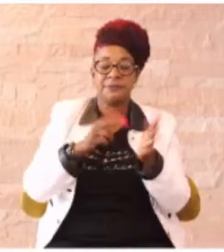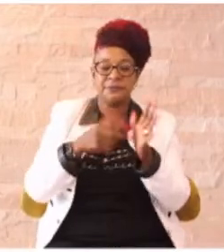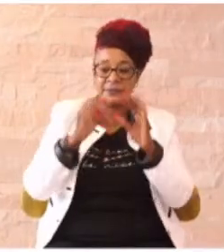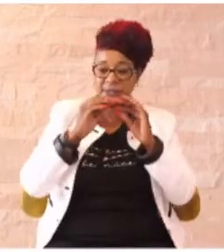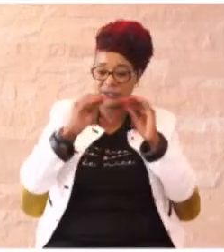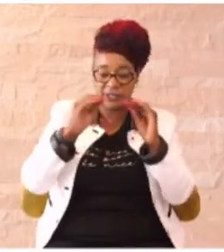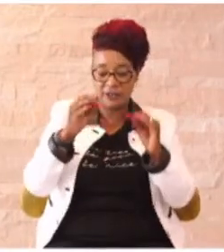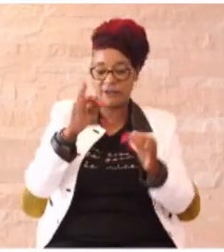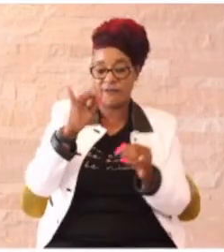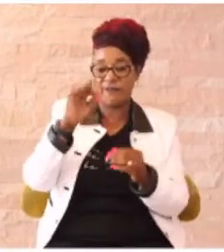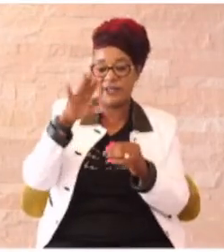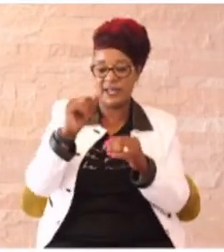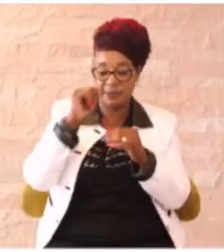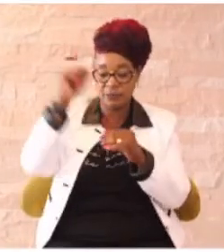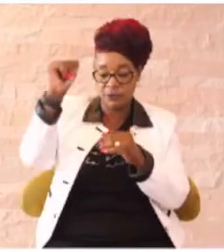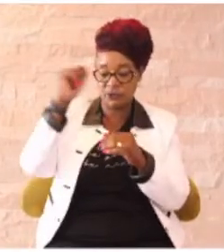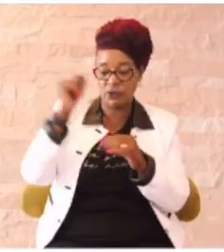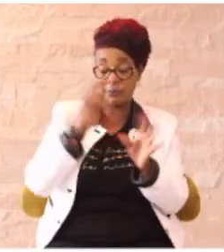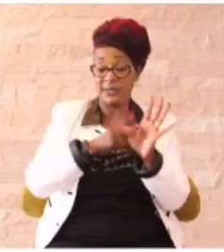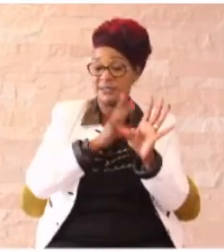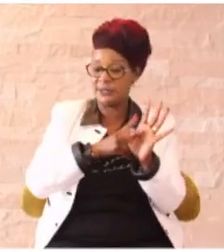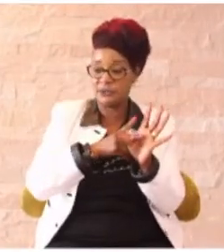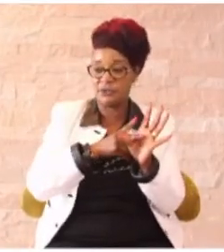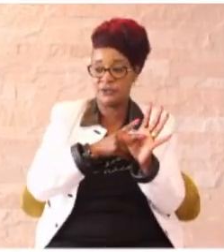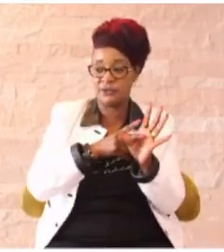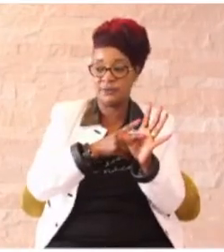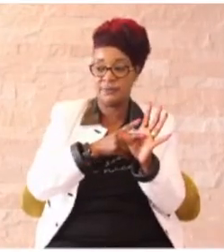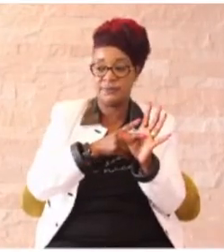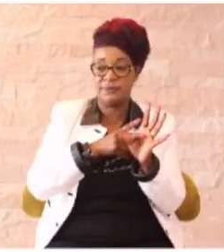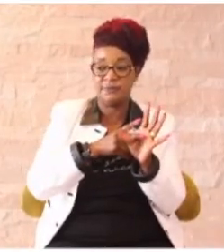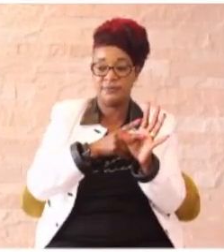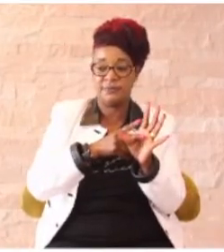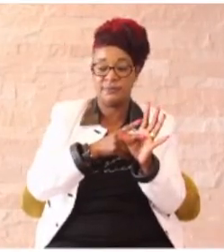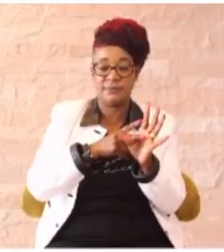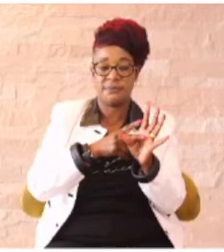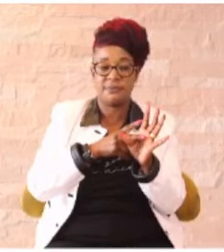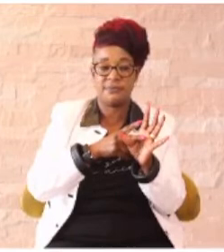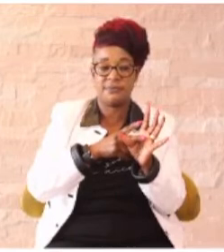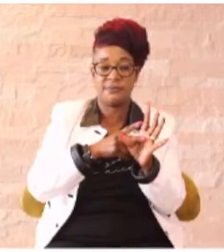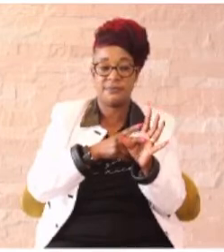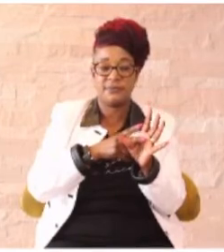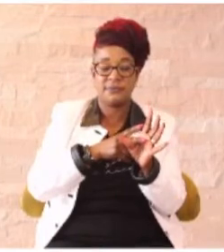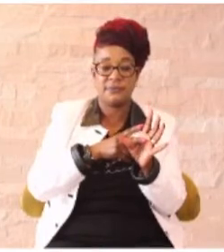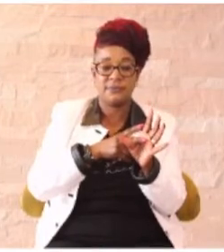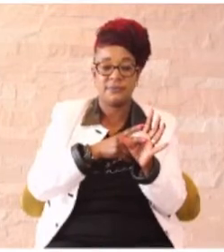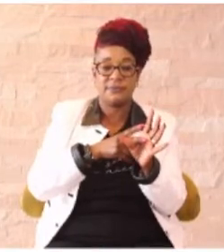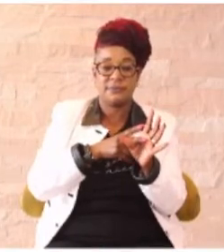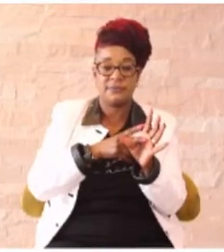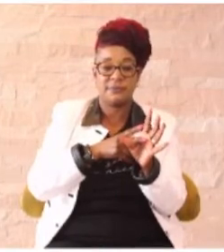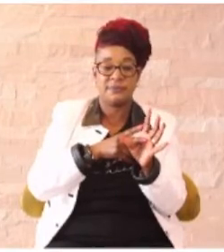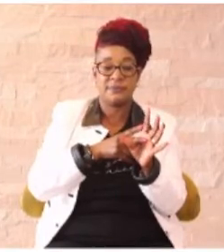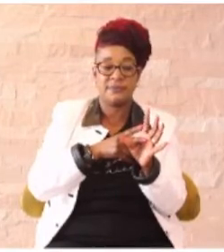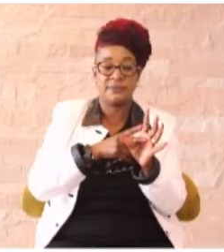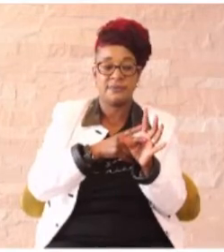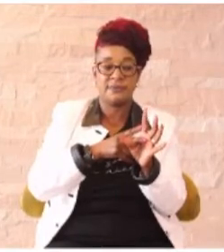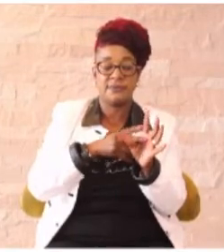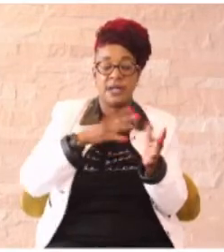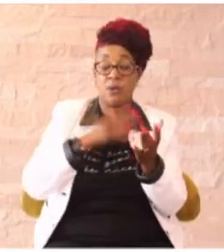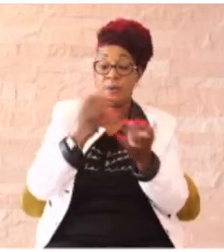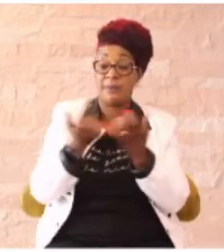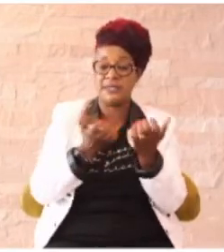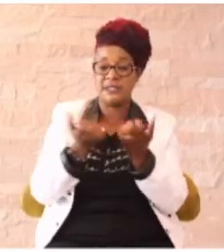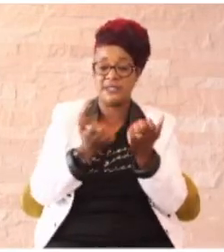FIDA in political participations and FOWODE. So our difference is the open up